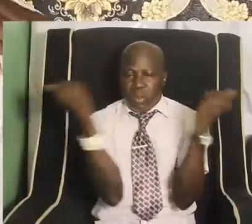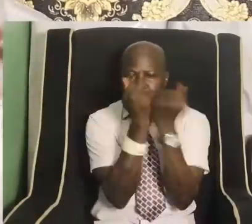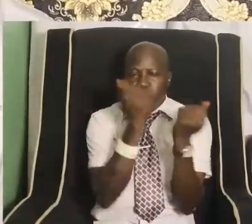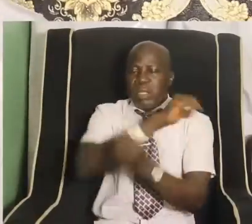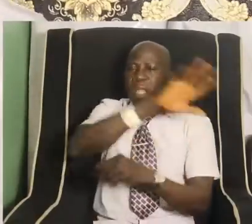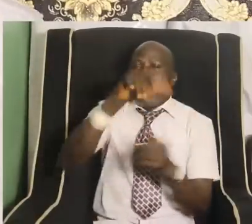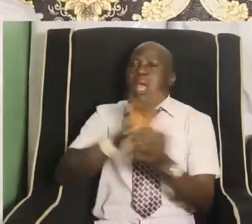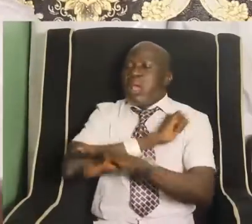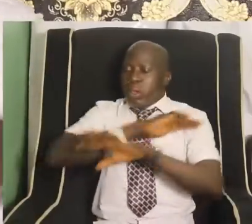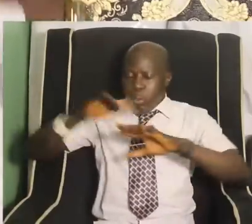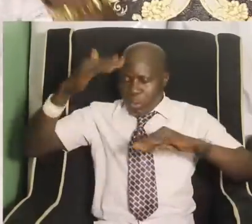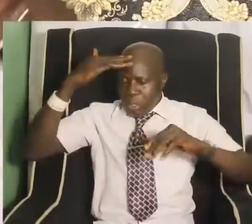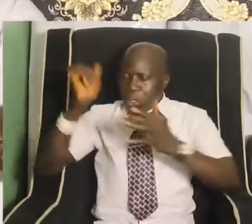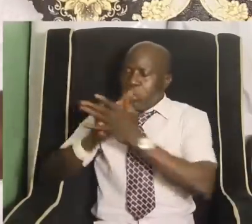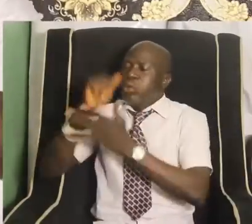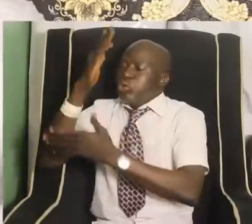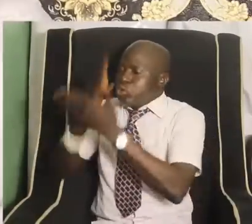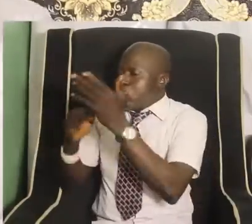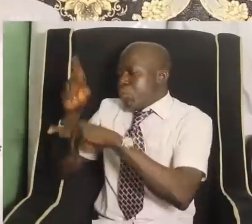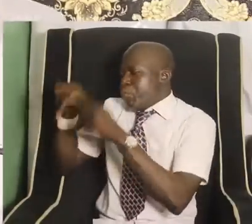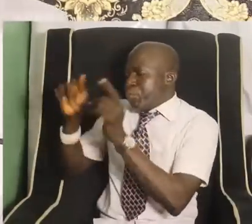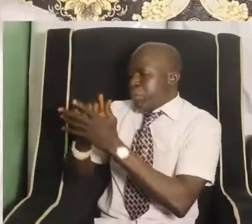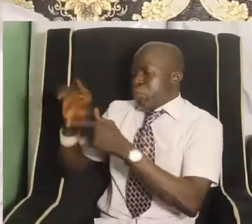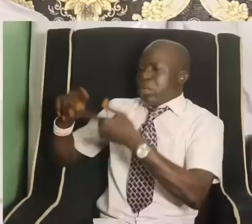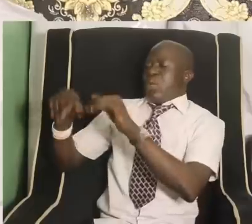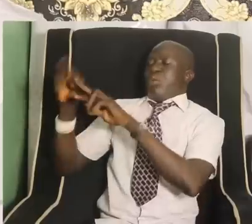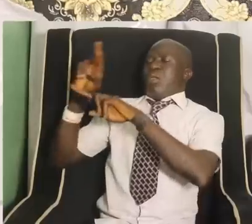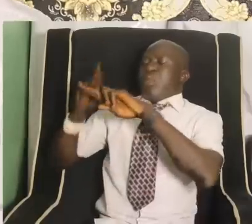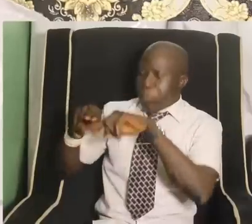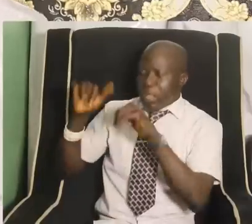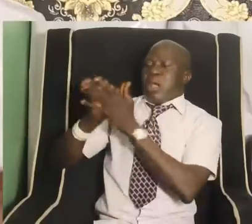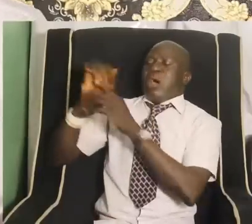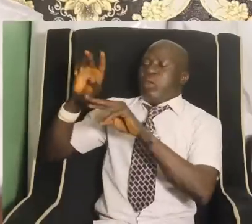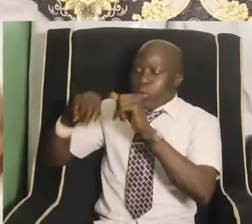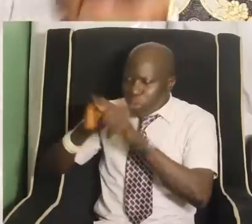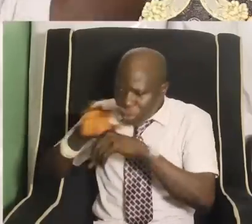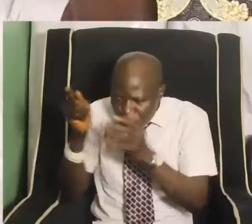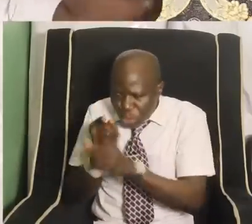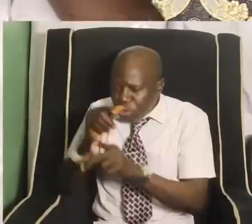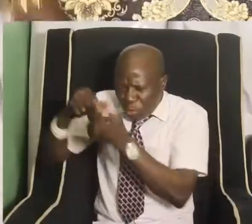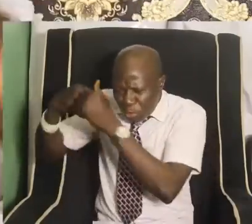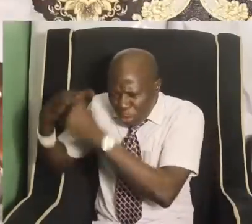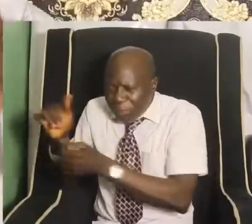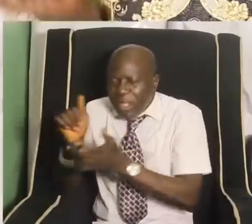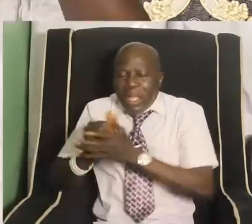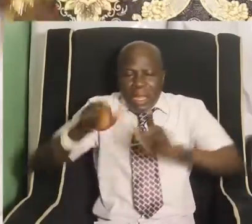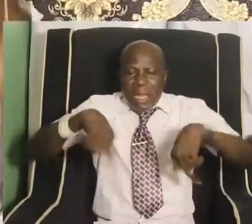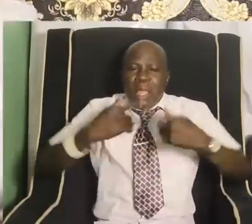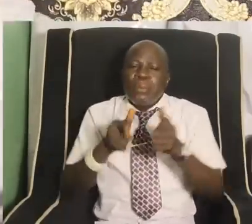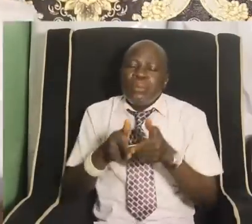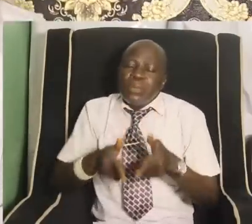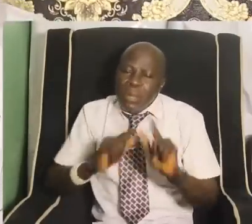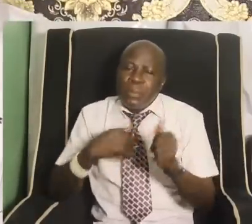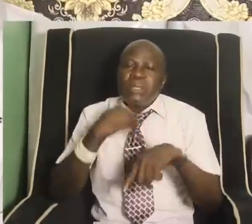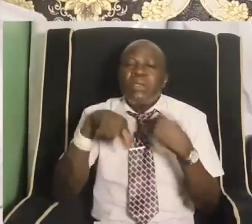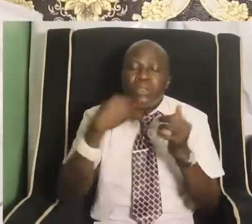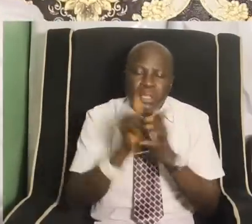I may ya one come meet I'm a bucket at a record. A lot of things that would depend that would just happen. Let me tell you, glorious